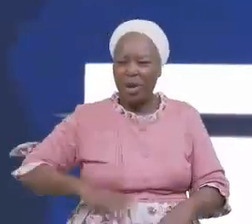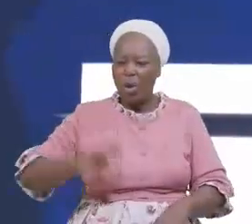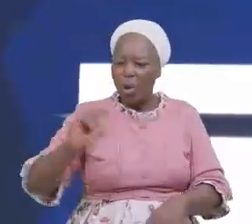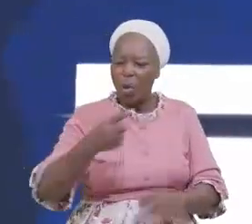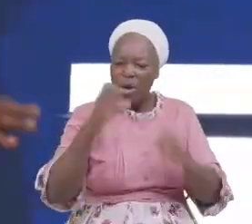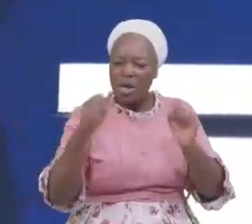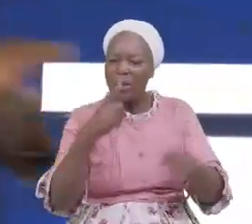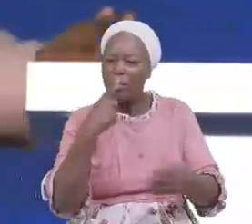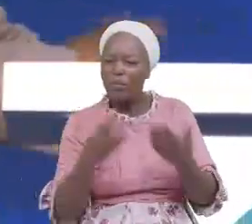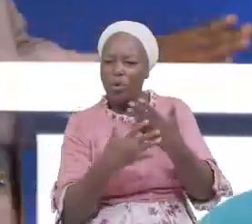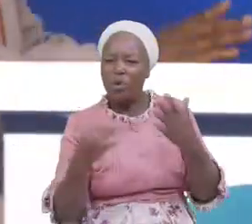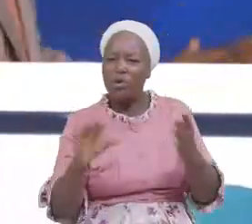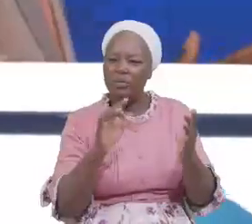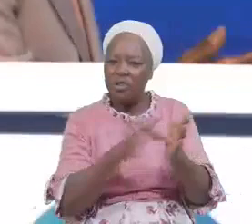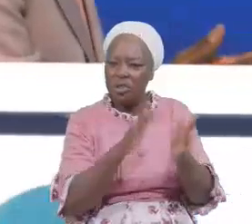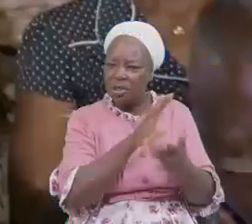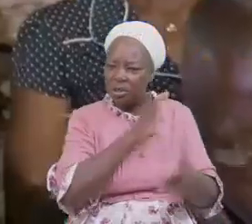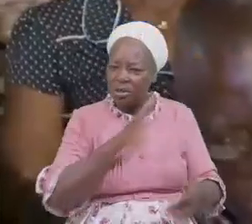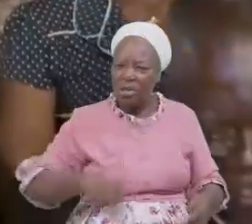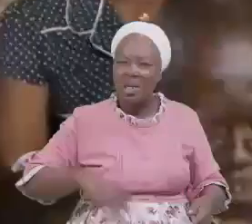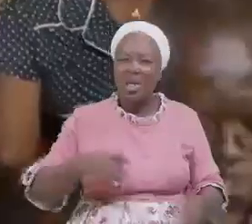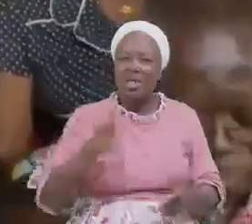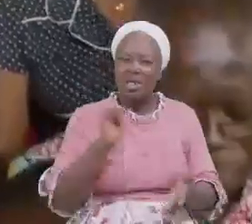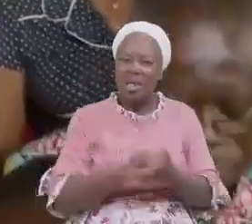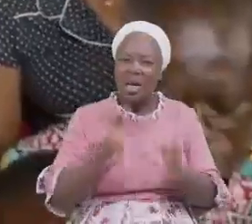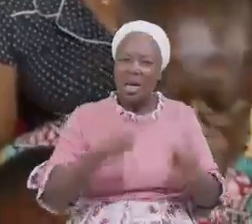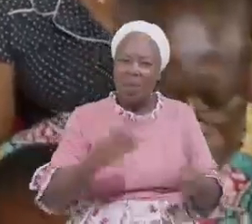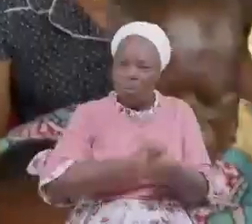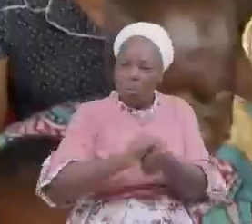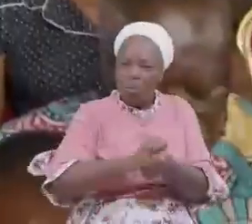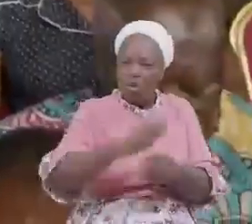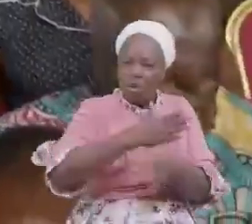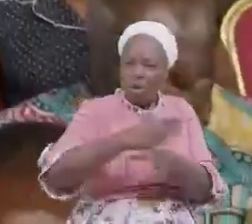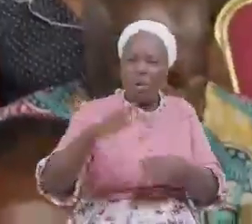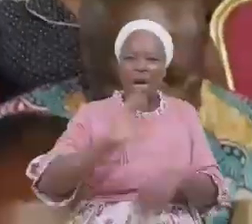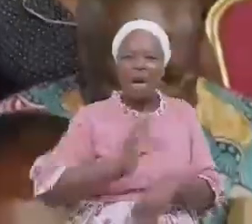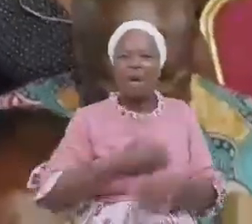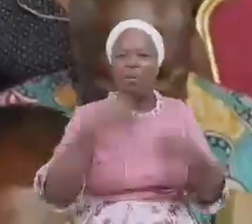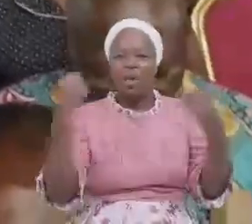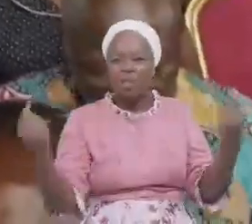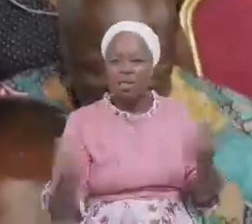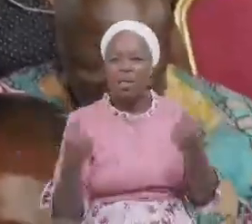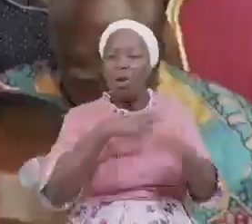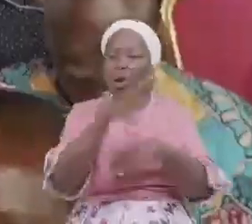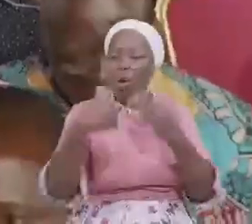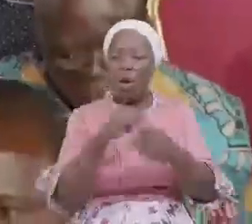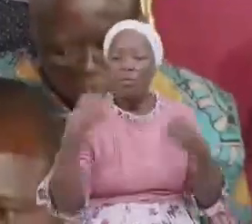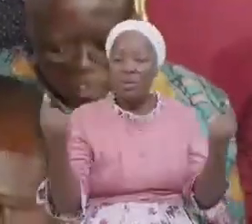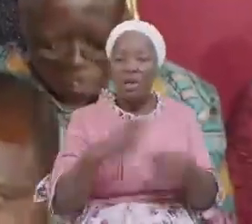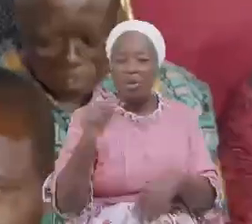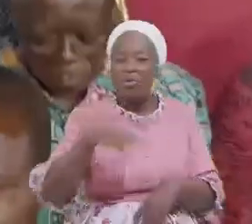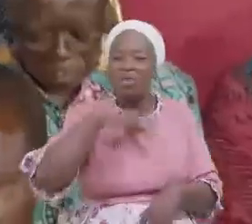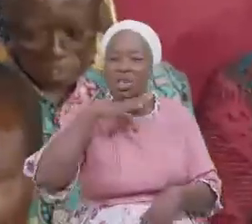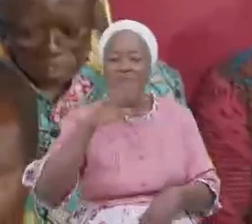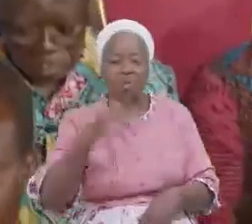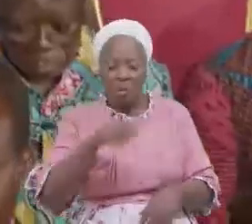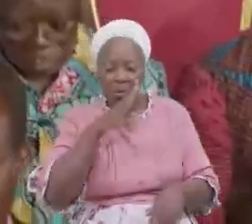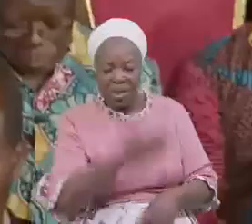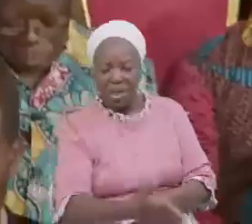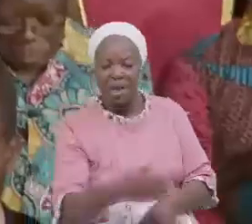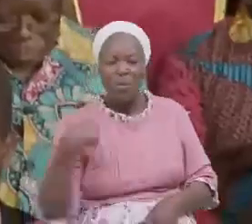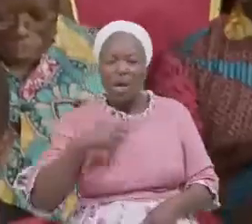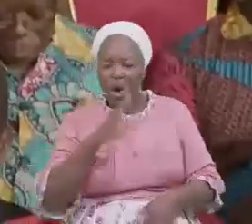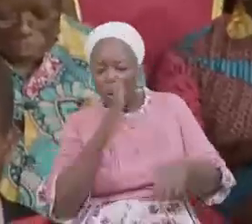blood of Jesus can wash away all our sins, and no stain will remain. We're humble, we come to